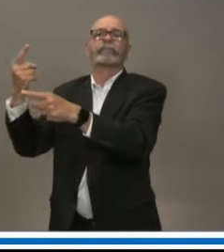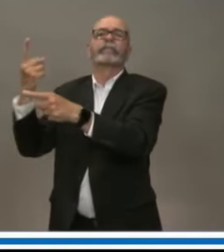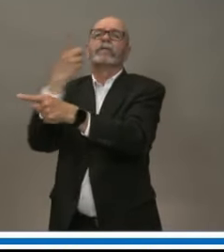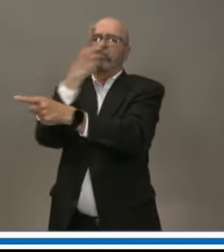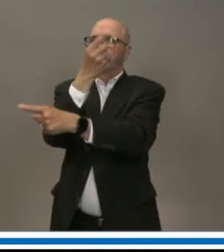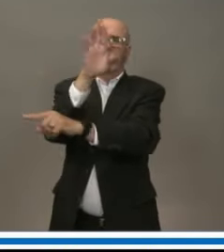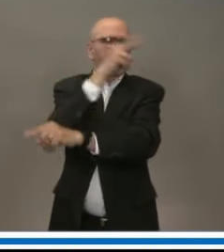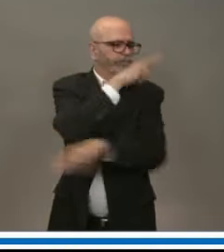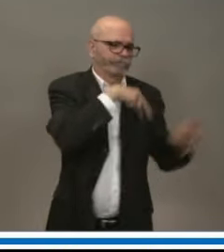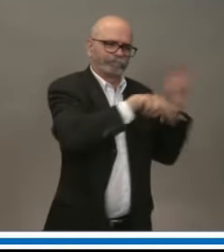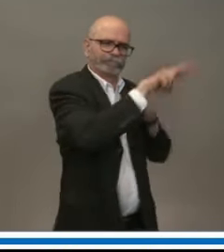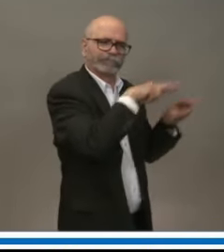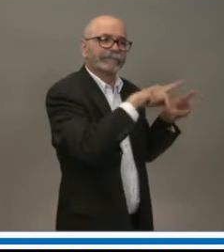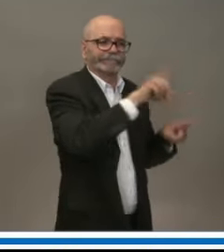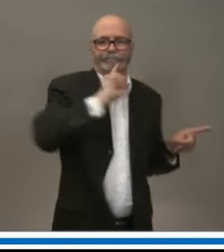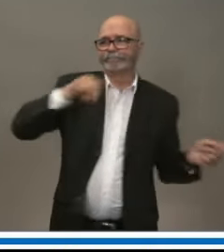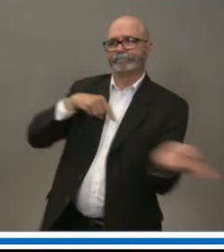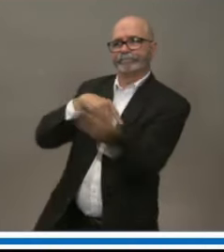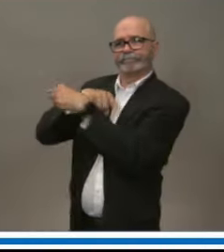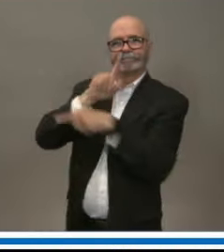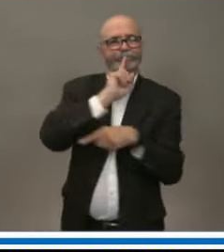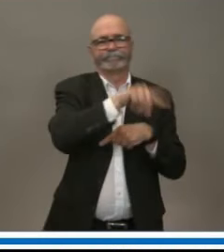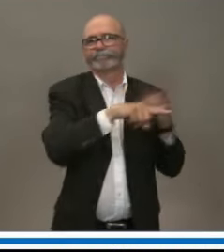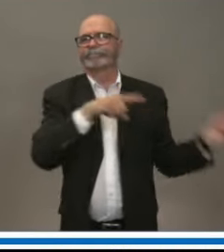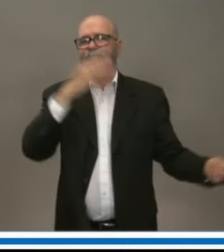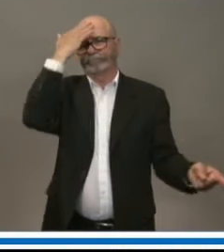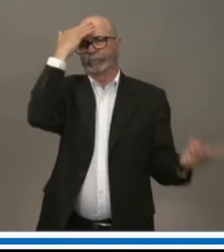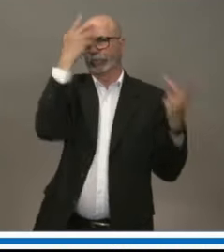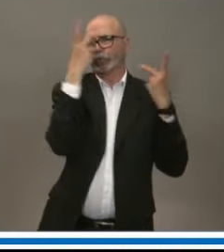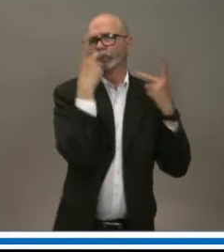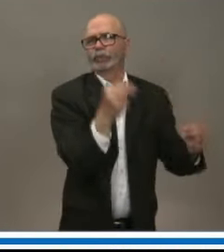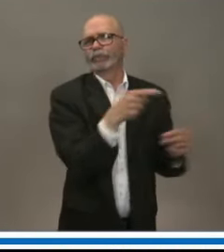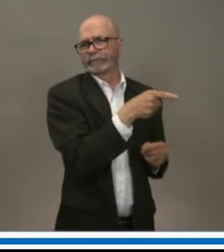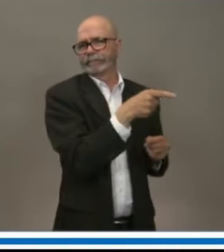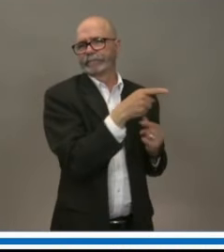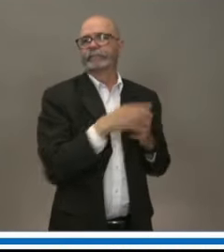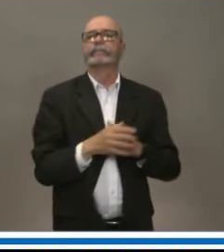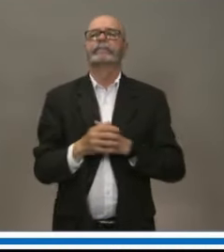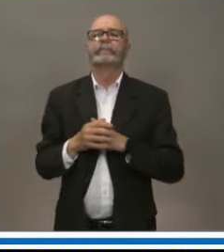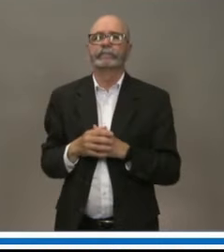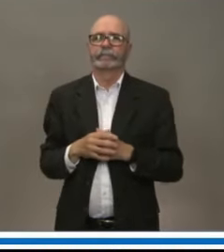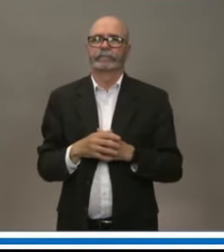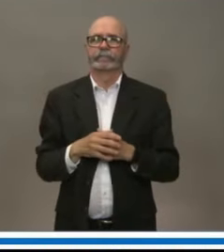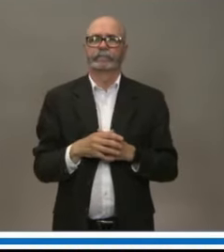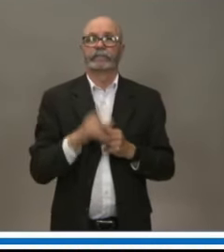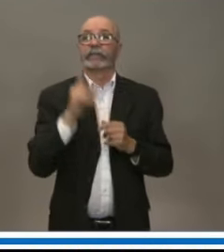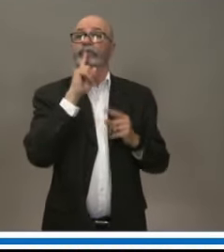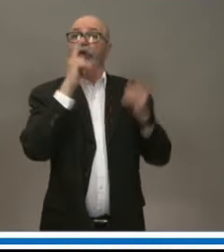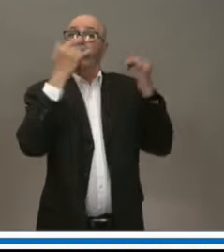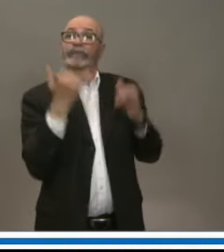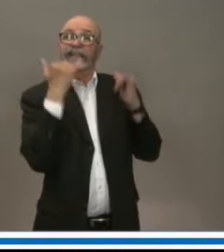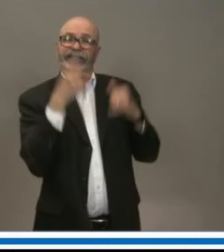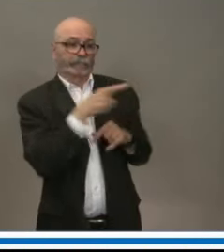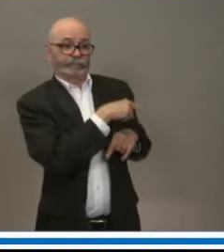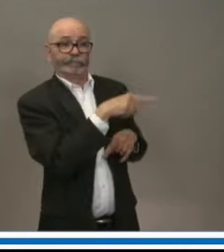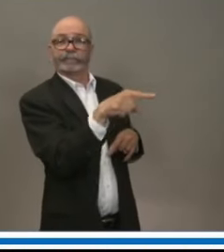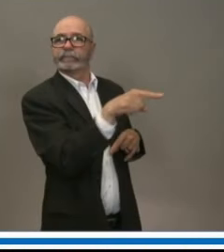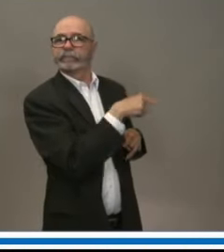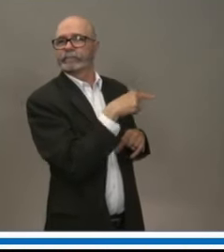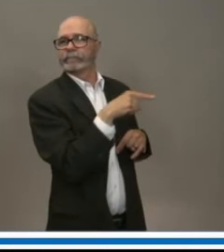very high level of skill to be able to treat people within their facility. Fortunately, my understanding, there's only 3 people that are become sick enough